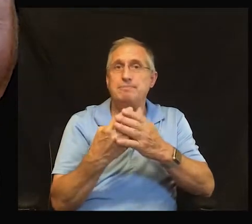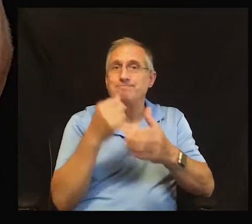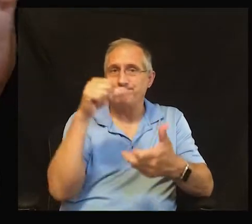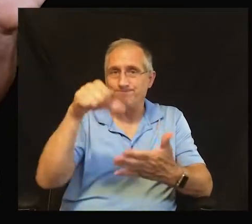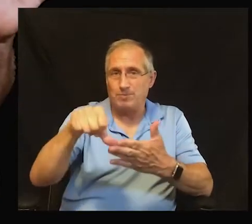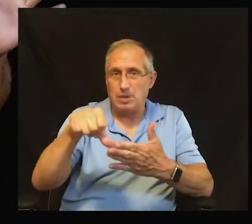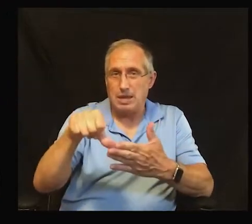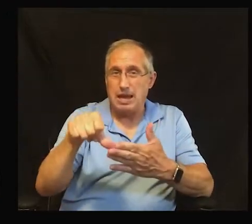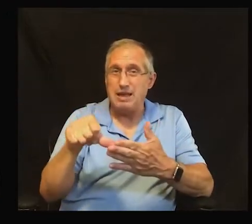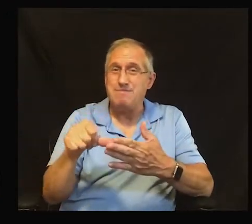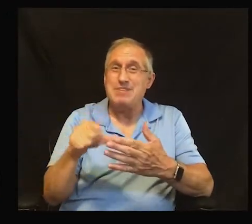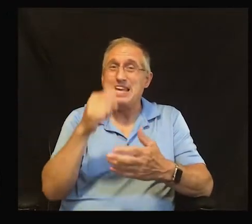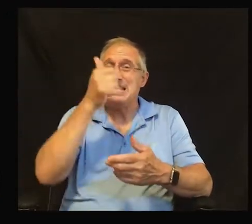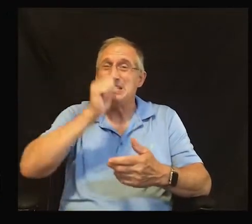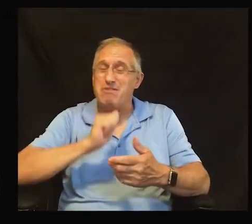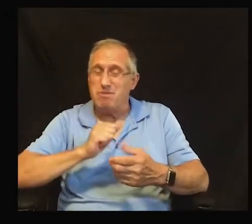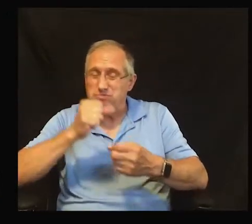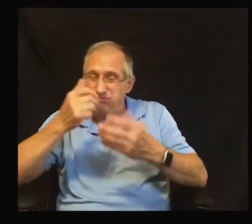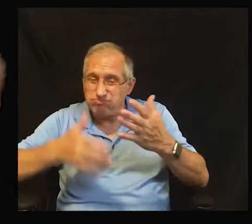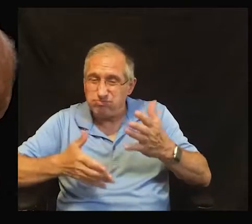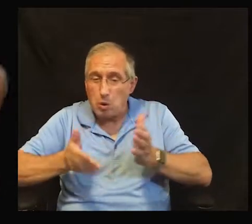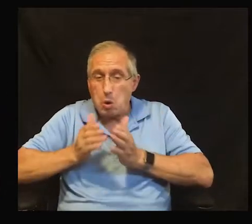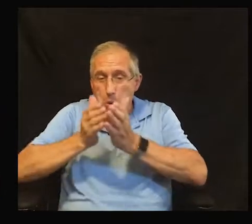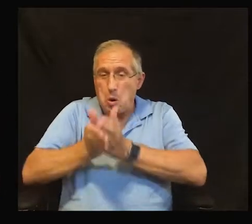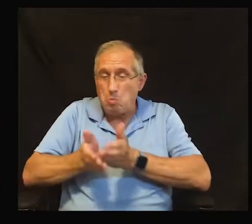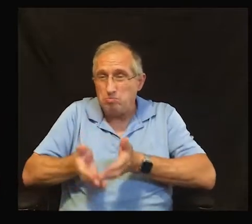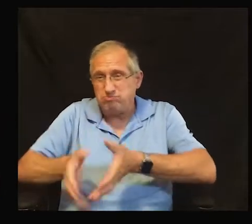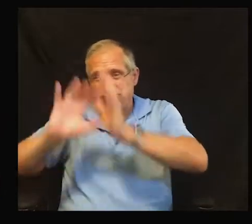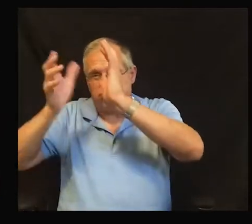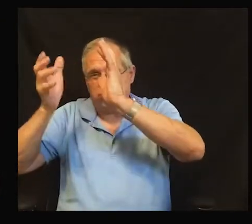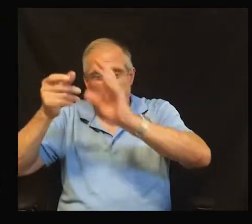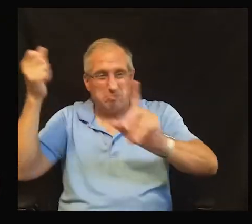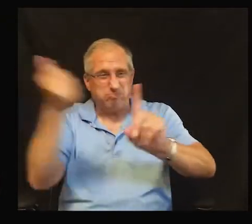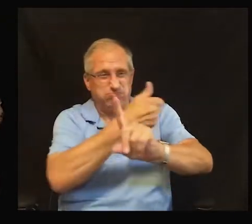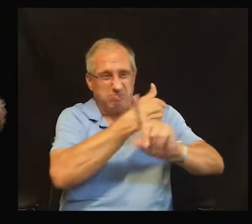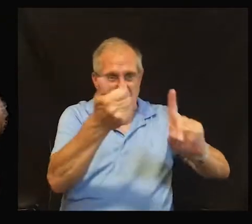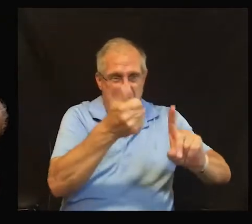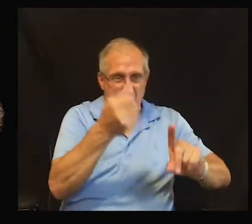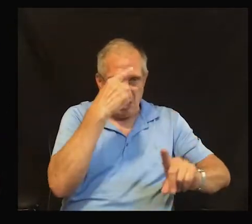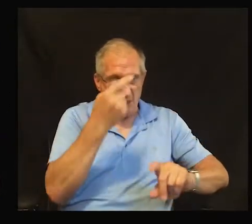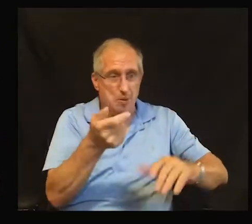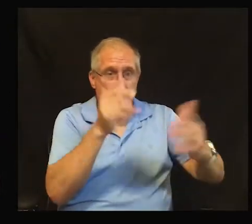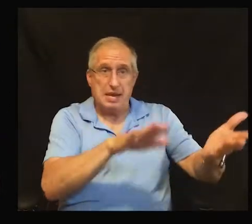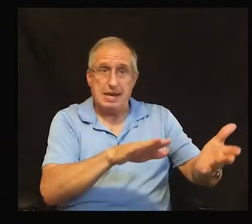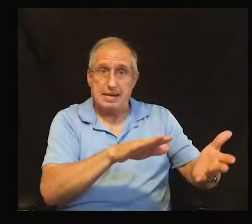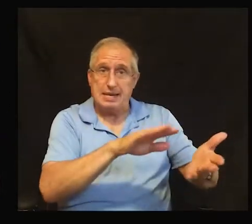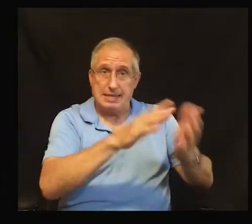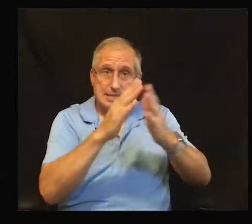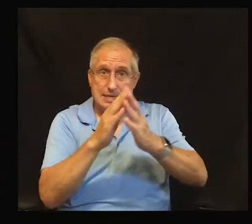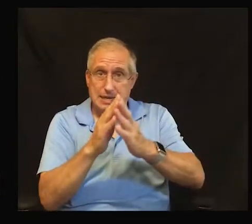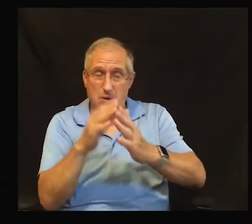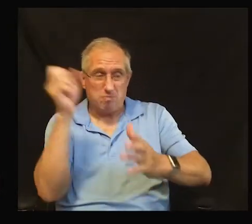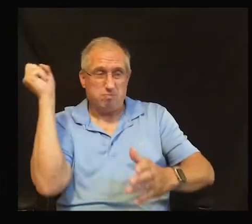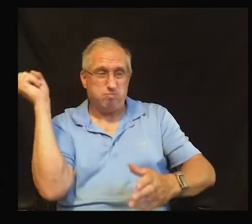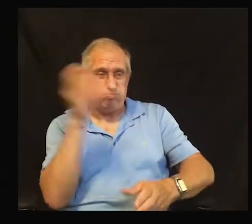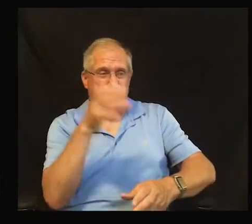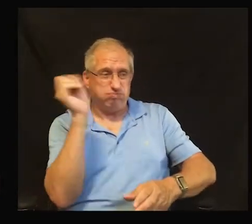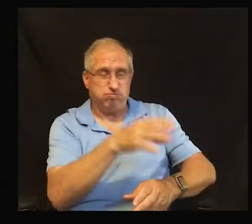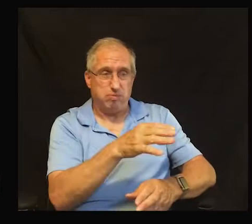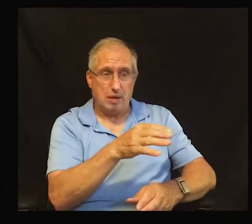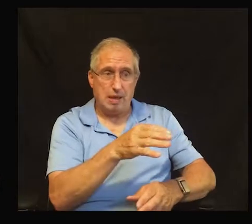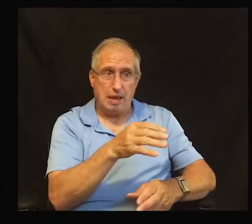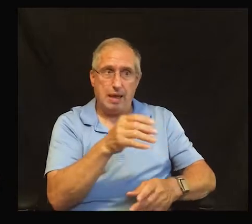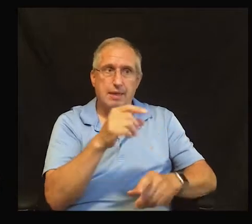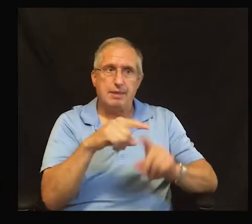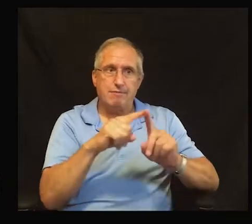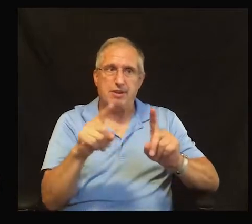kinds of painful things in his life. He's been shipwrecked. He was beaten with rods. He was left for dead outside the city after they stoned him with rocks. He faced